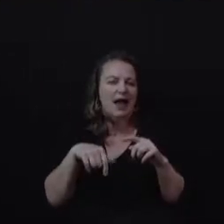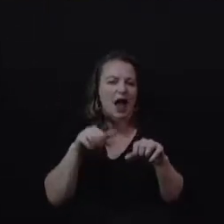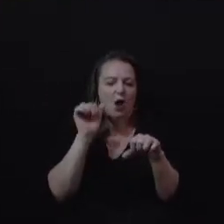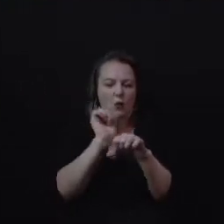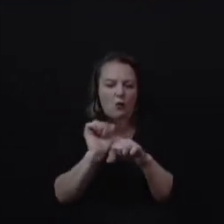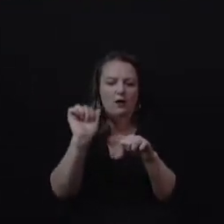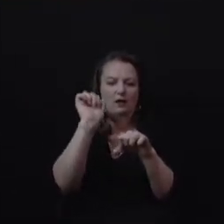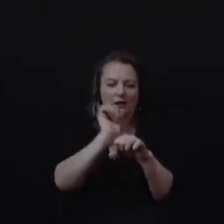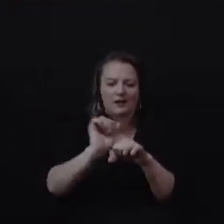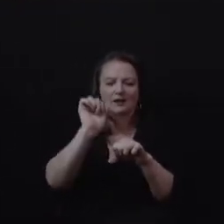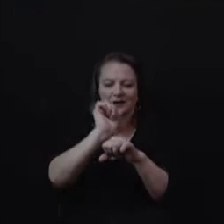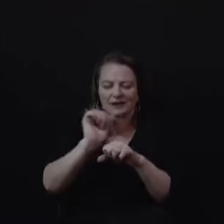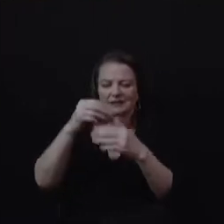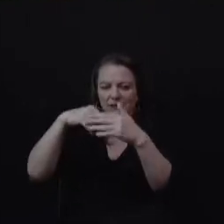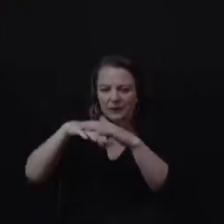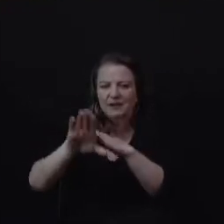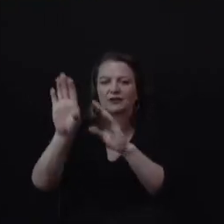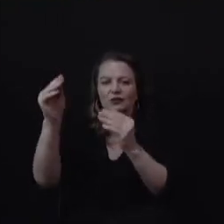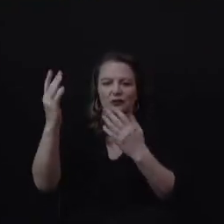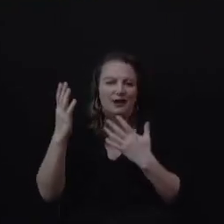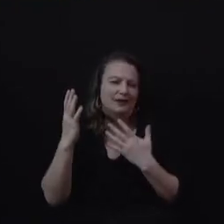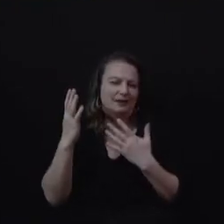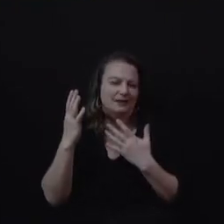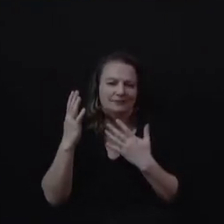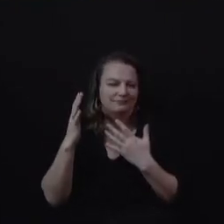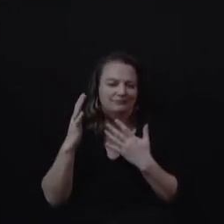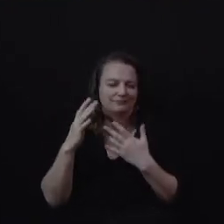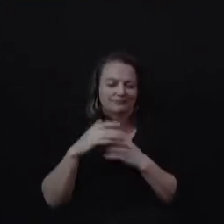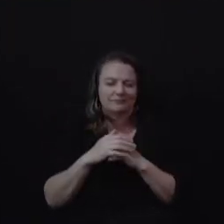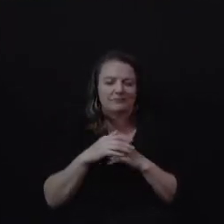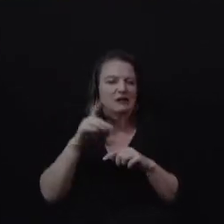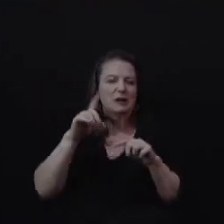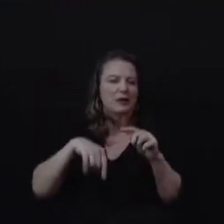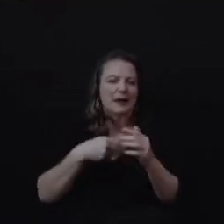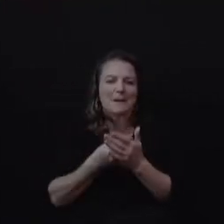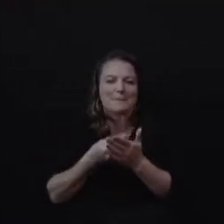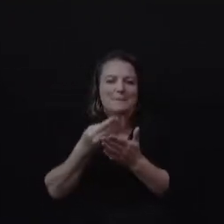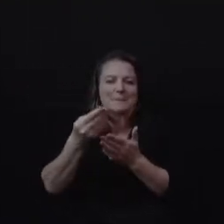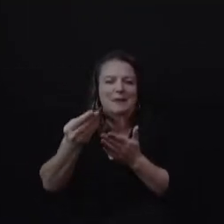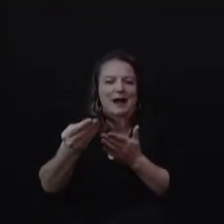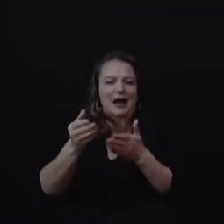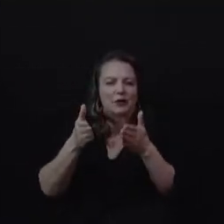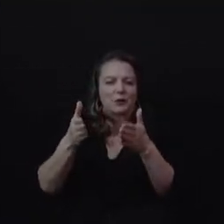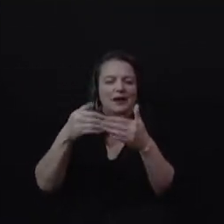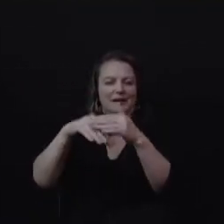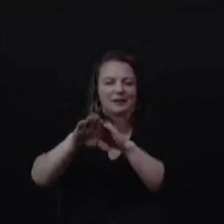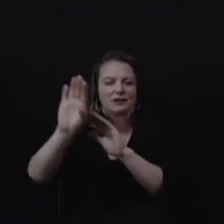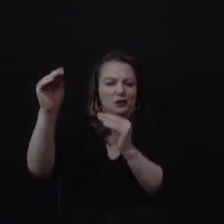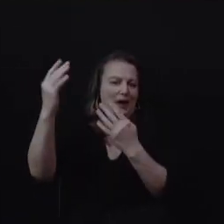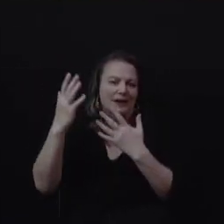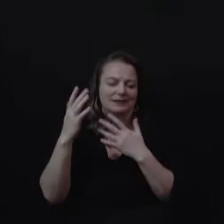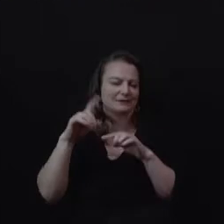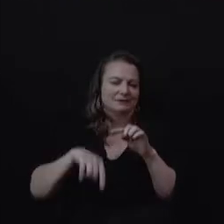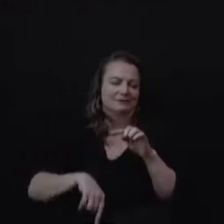way into grace, per se. You can't buy your way into grace.